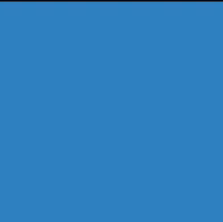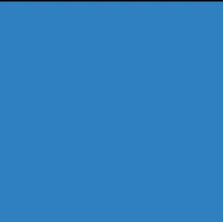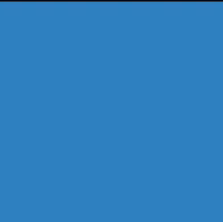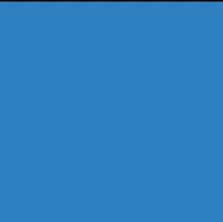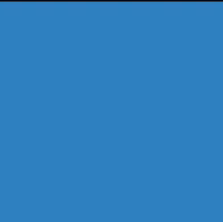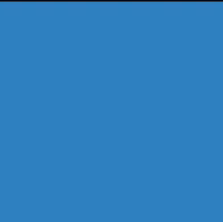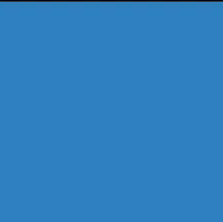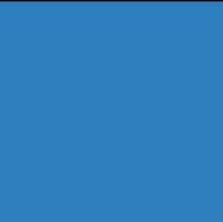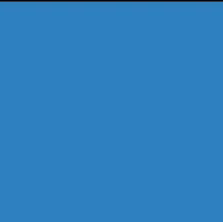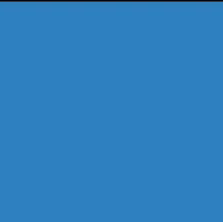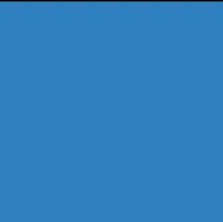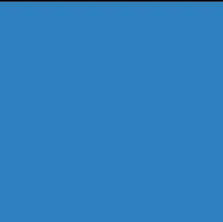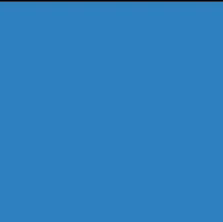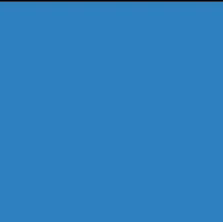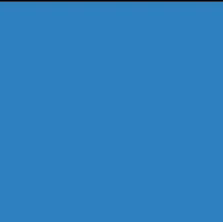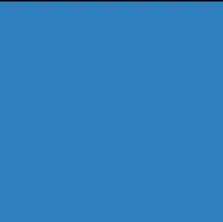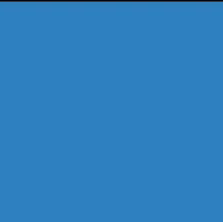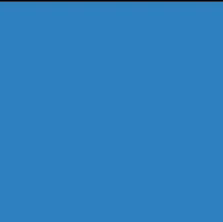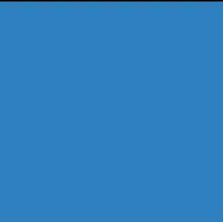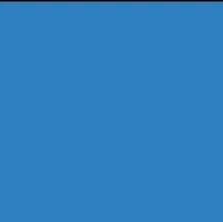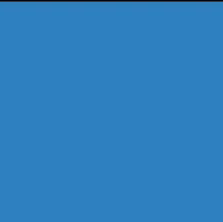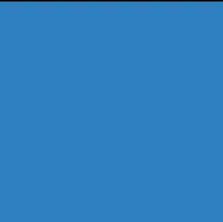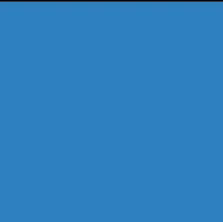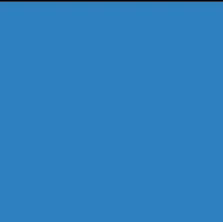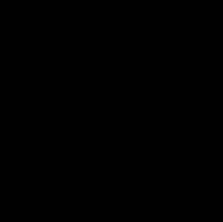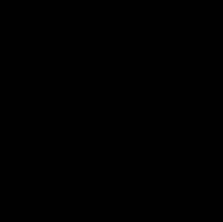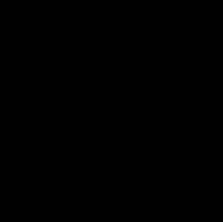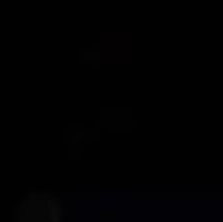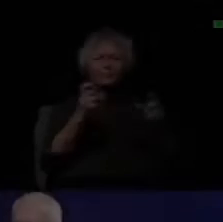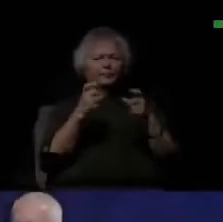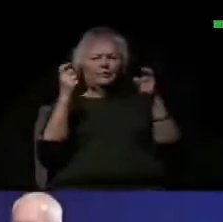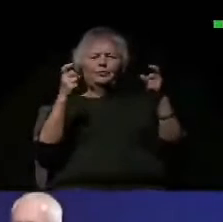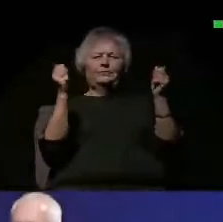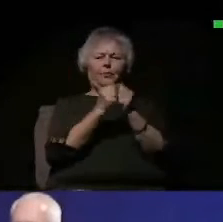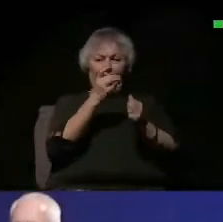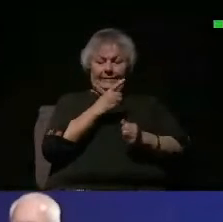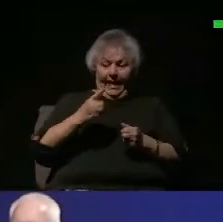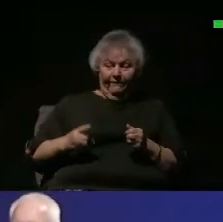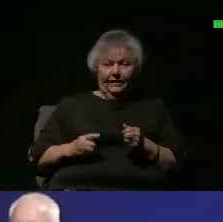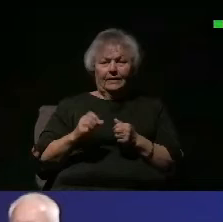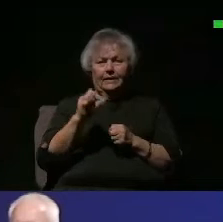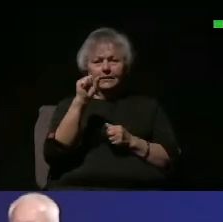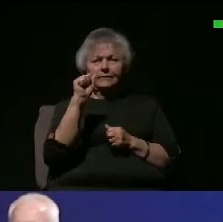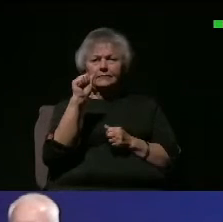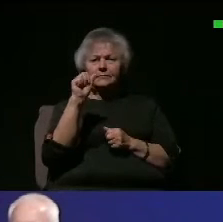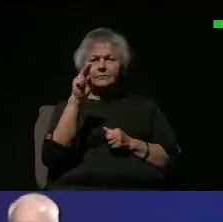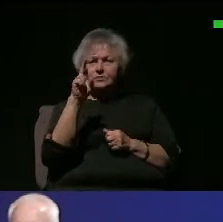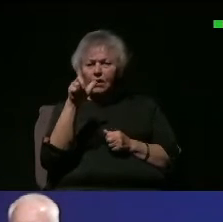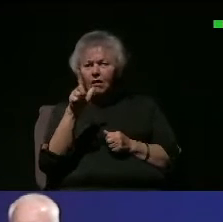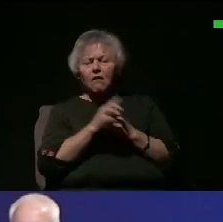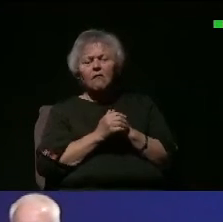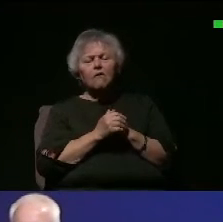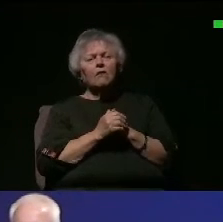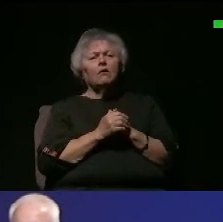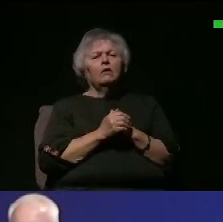a hard time rejoicing with David, and he was an example that it's easier for us to weep with those who weep than